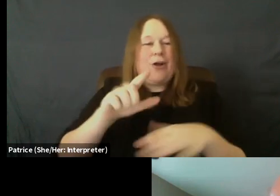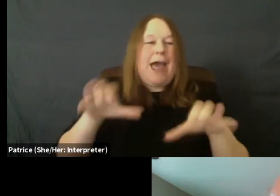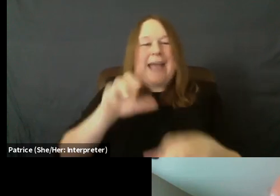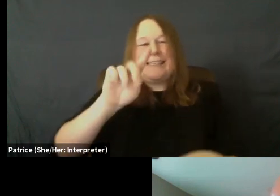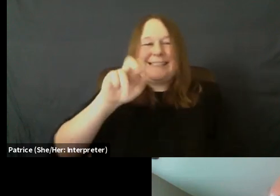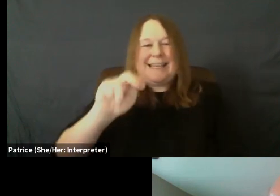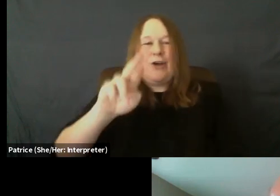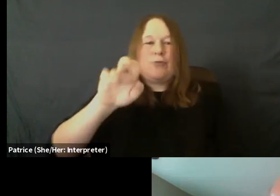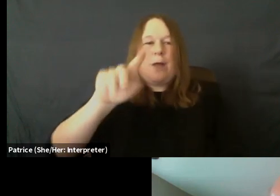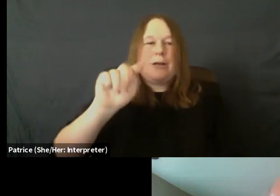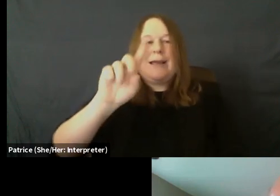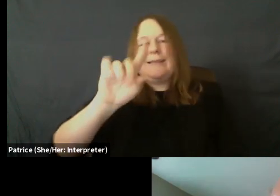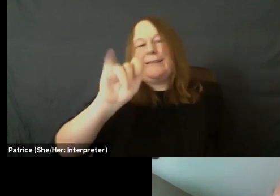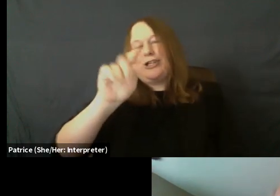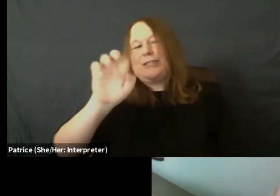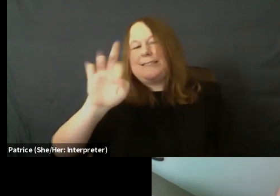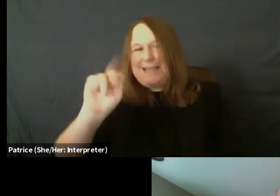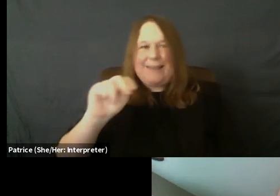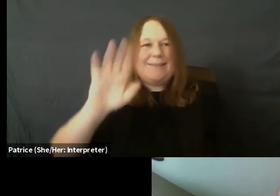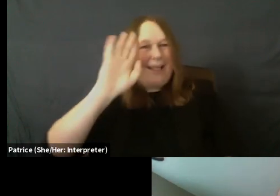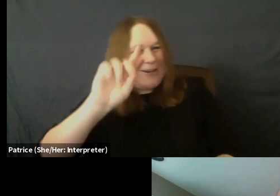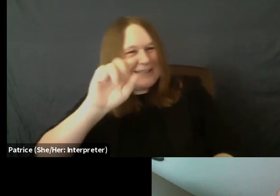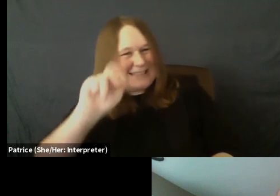Dean Robert Dinnerstein. Dean Dinnerstein.